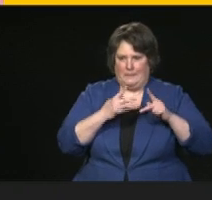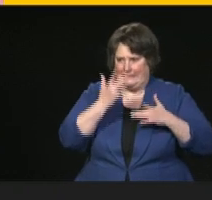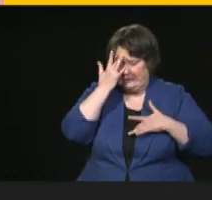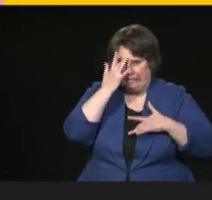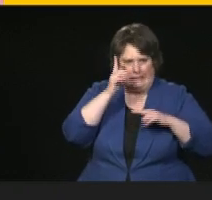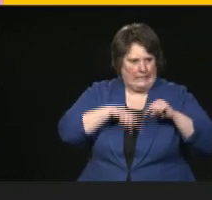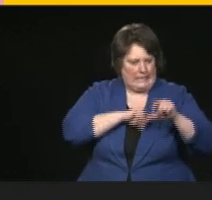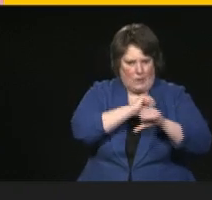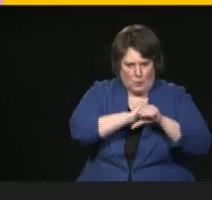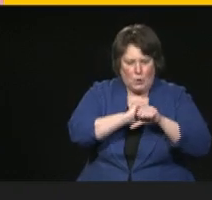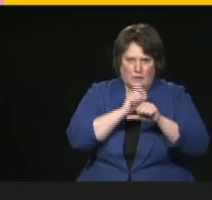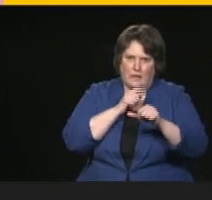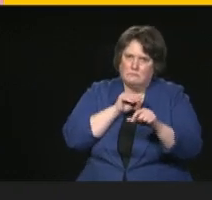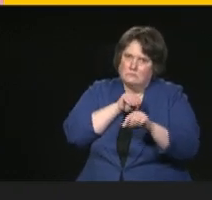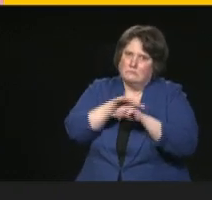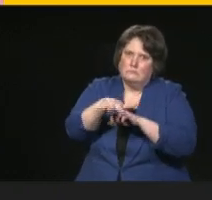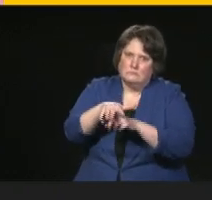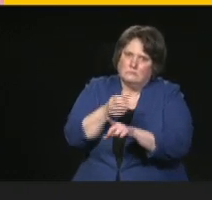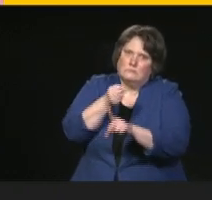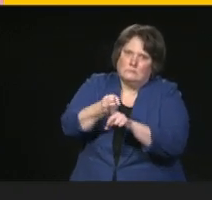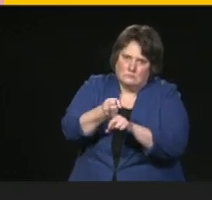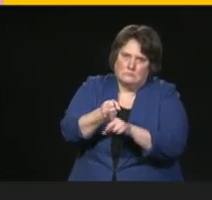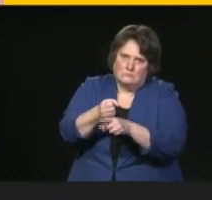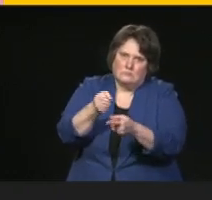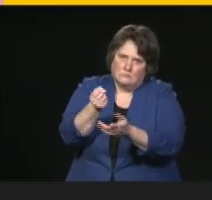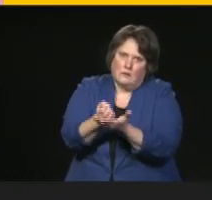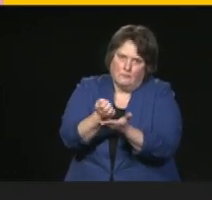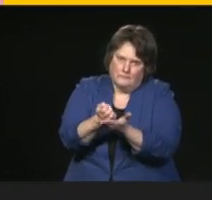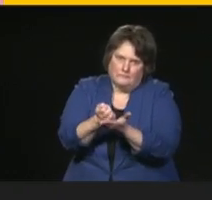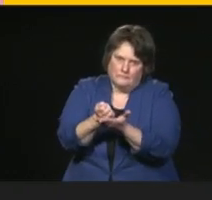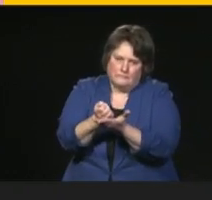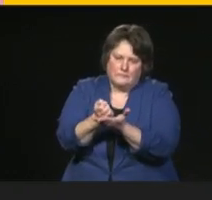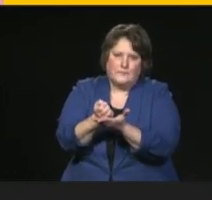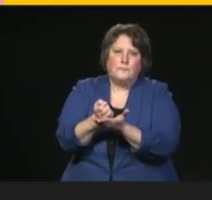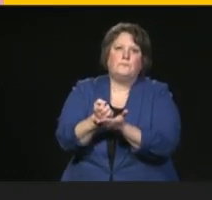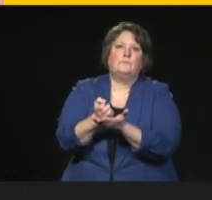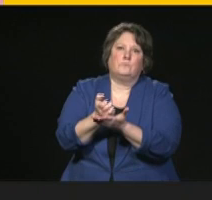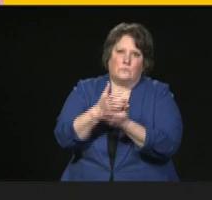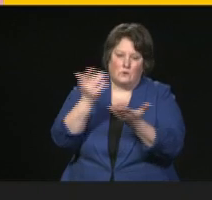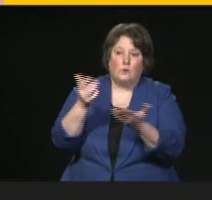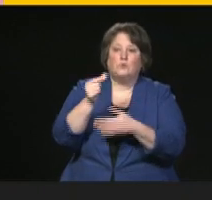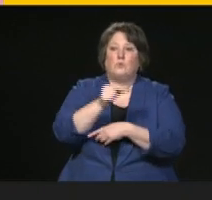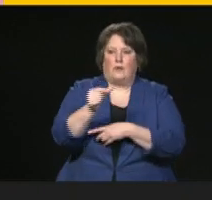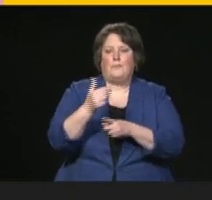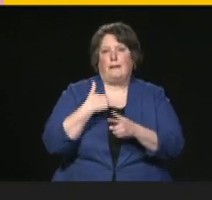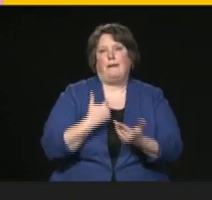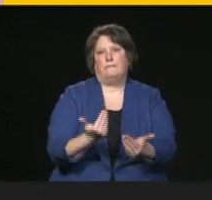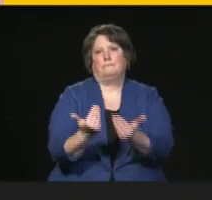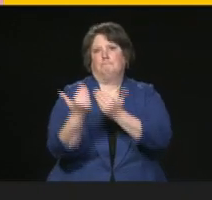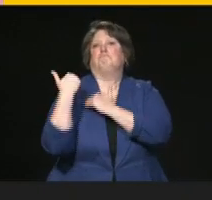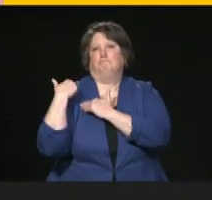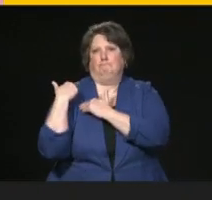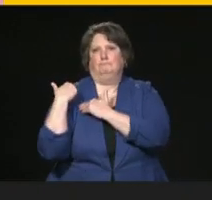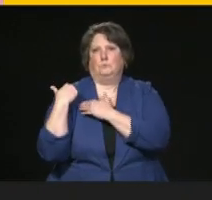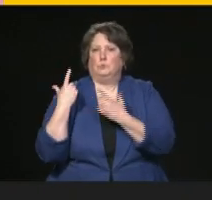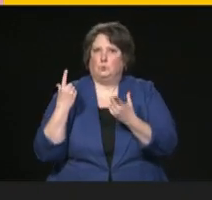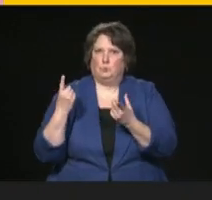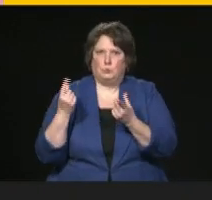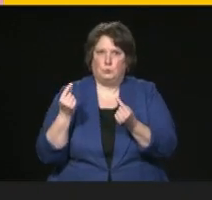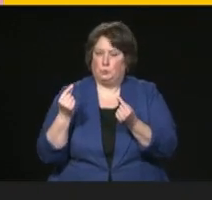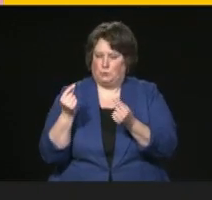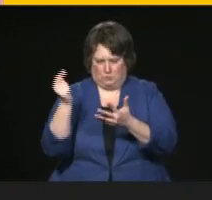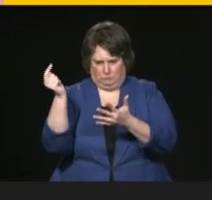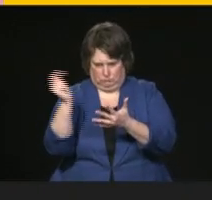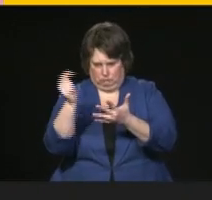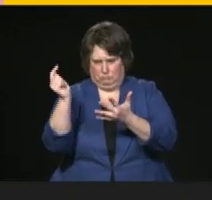we know that the government has a duty to do whatever it takes to allow